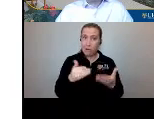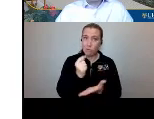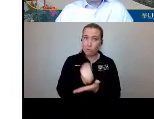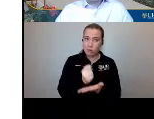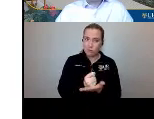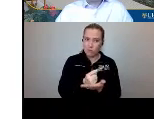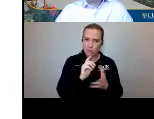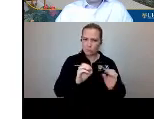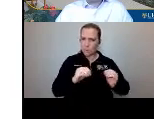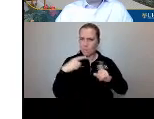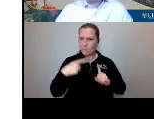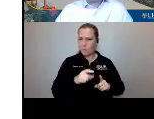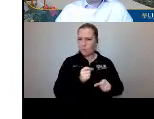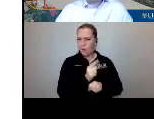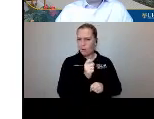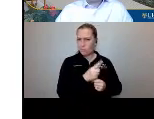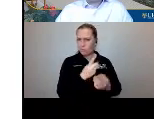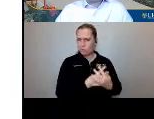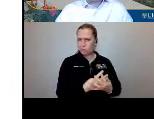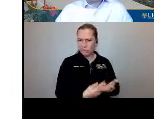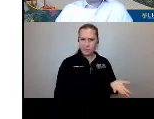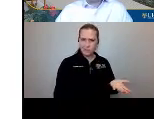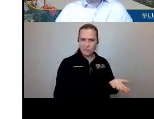which is, a very rational